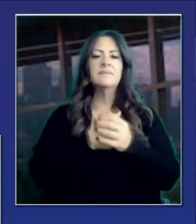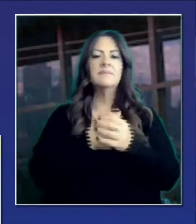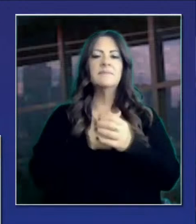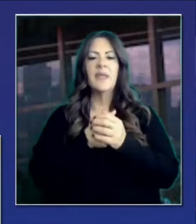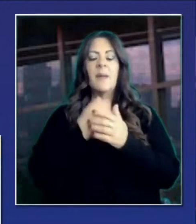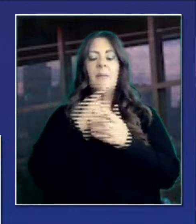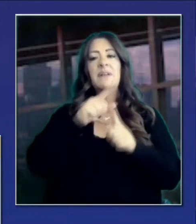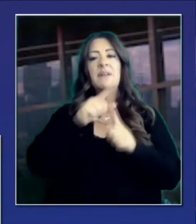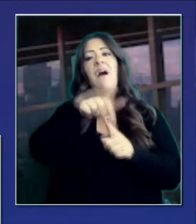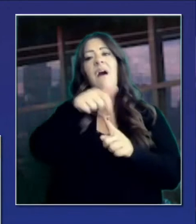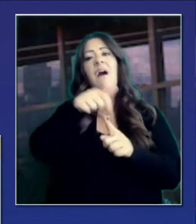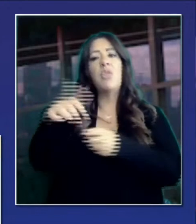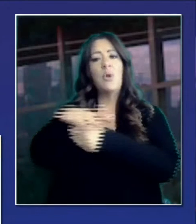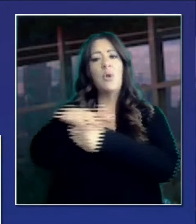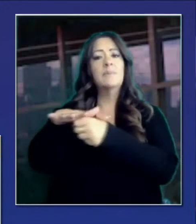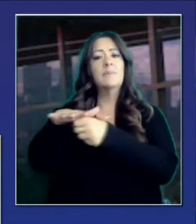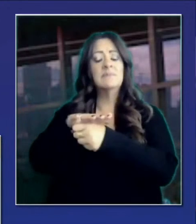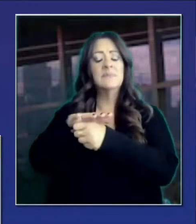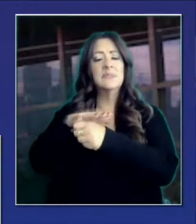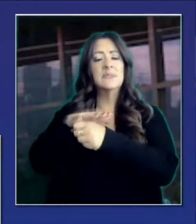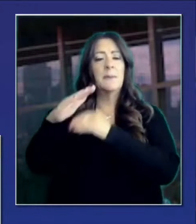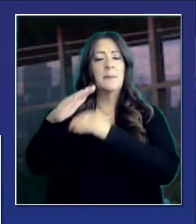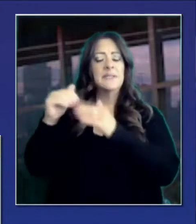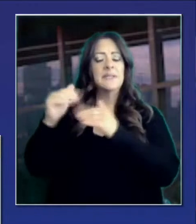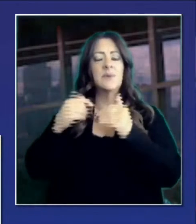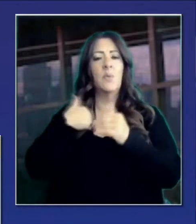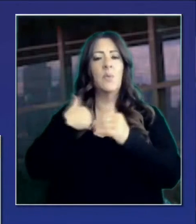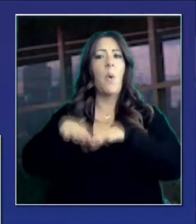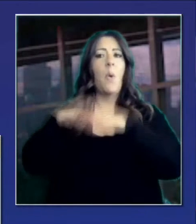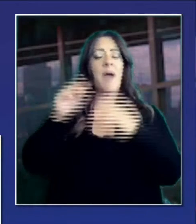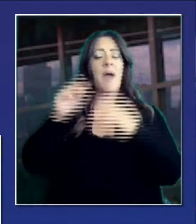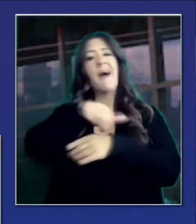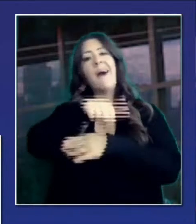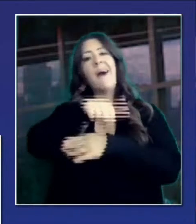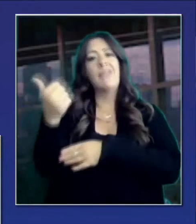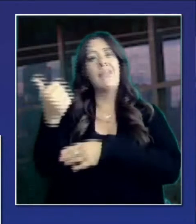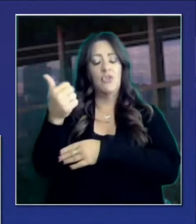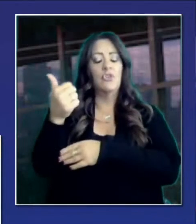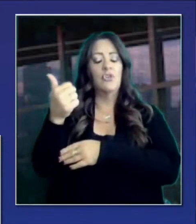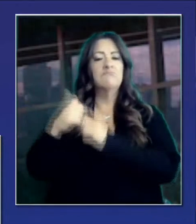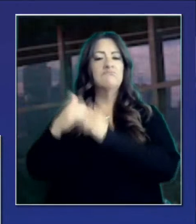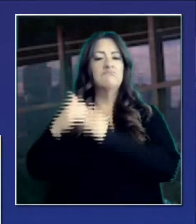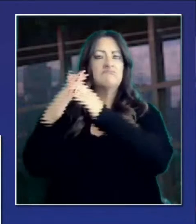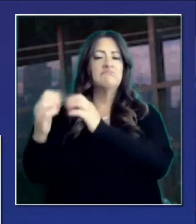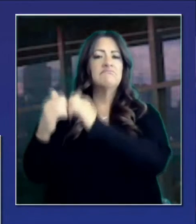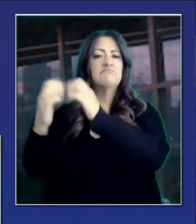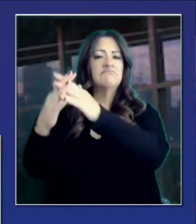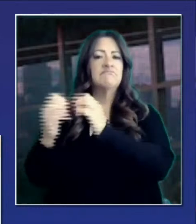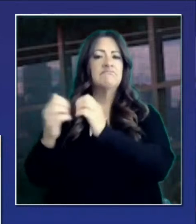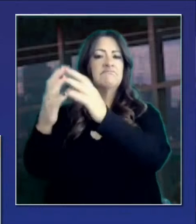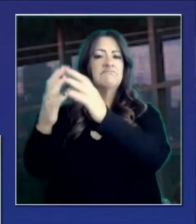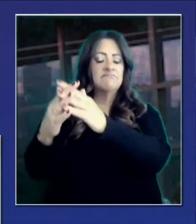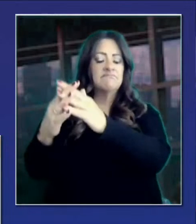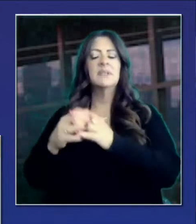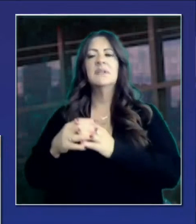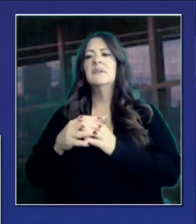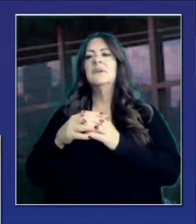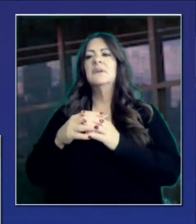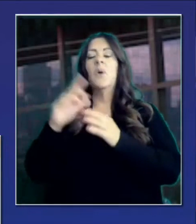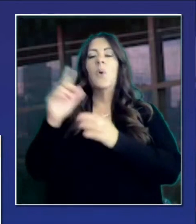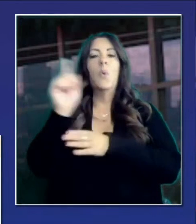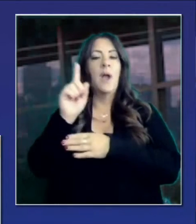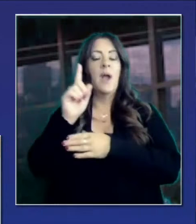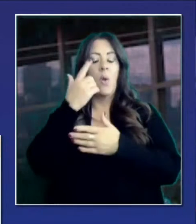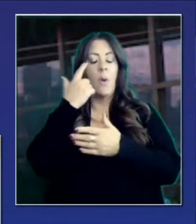care sites that we have opened up, 15 across the state, more resources, more equipment, oxygen supply